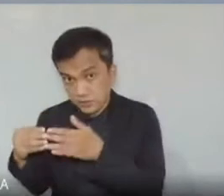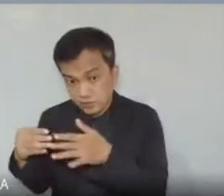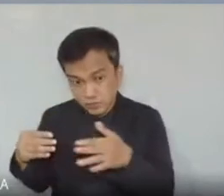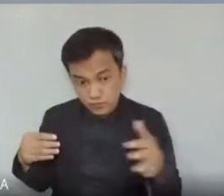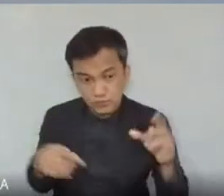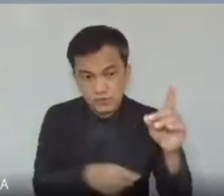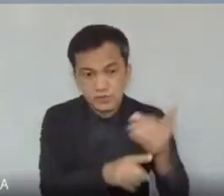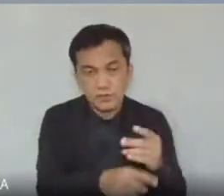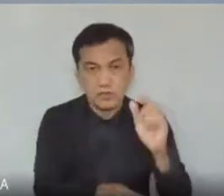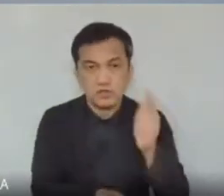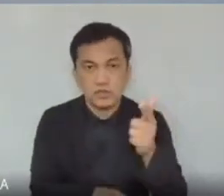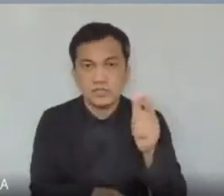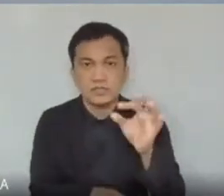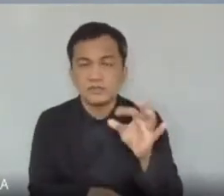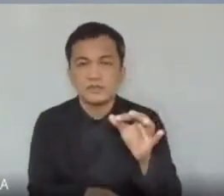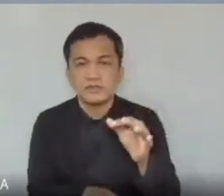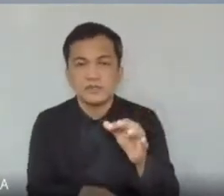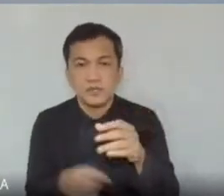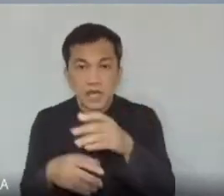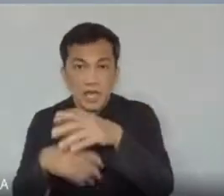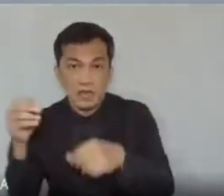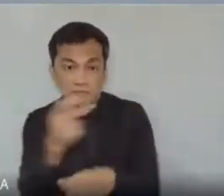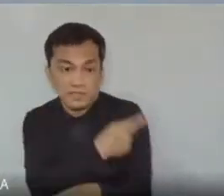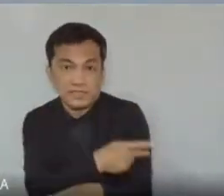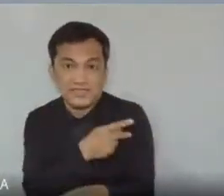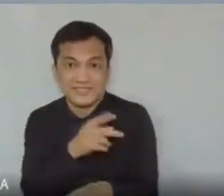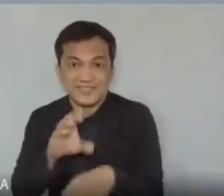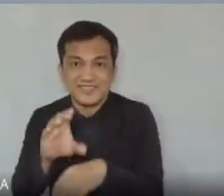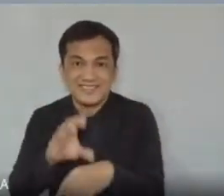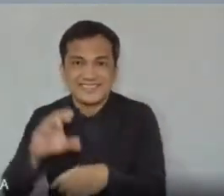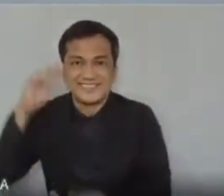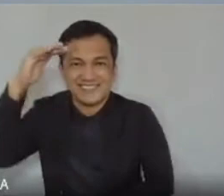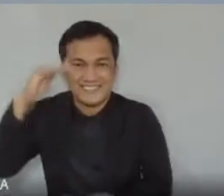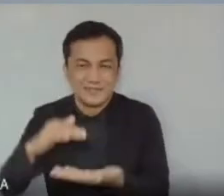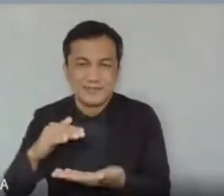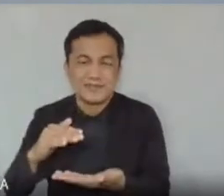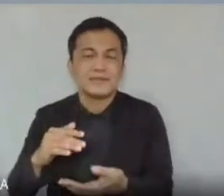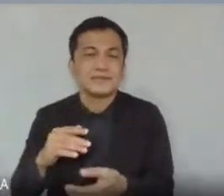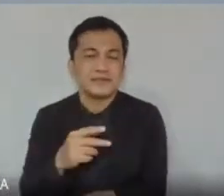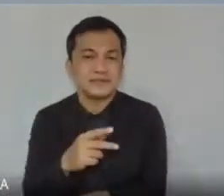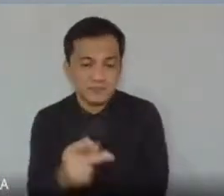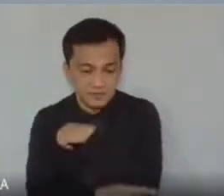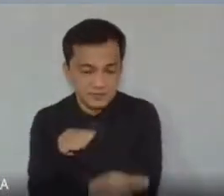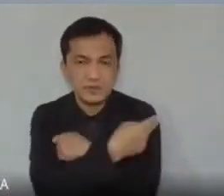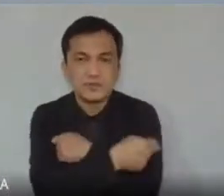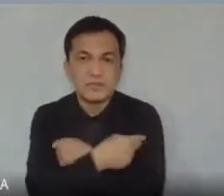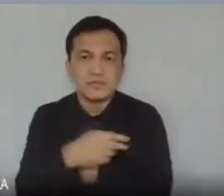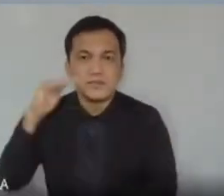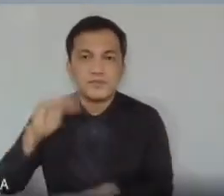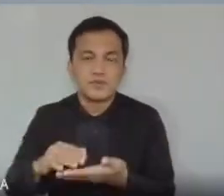course, there were challenges, number one of which is the internet connection. Since this is a far-flung